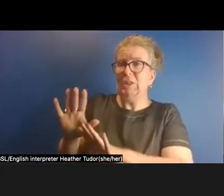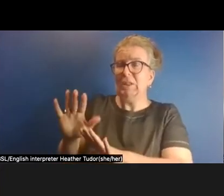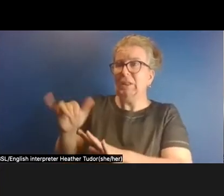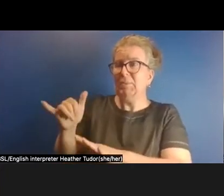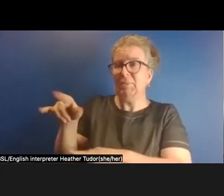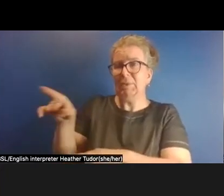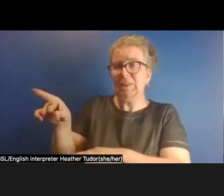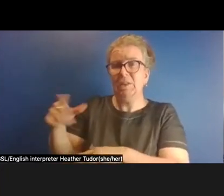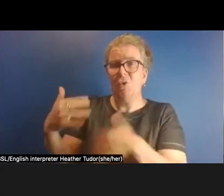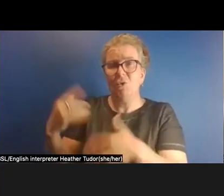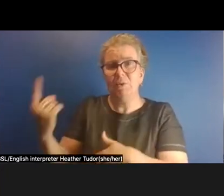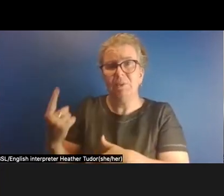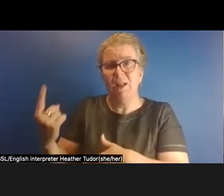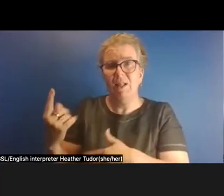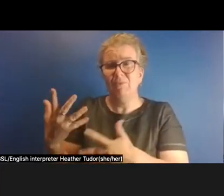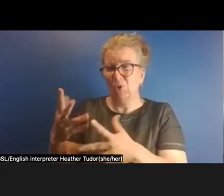as well.